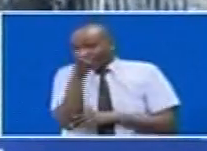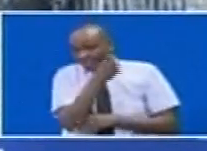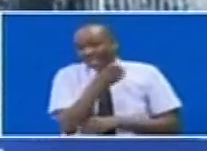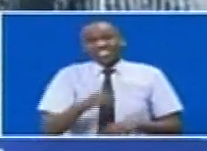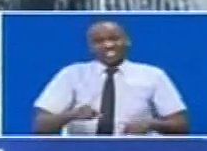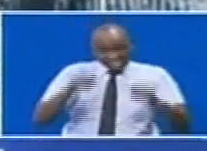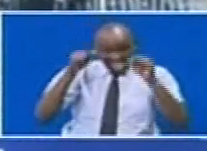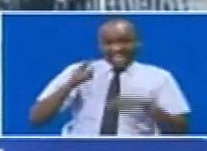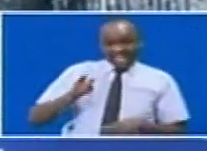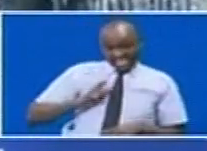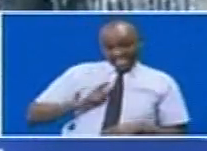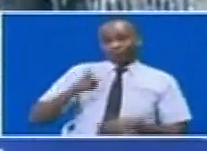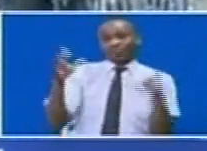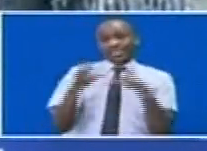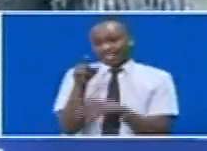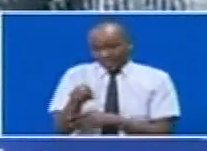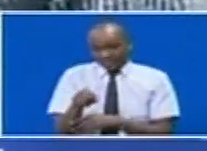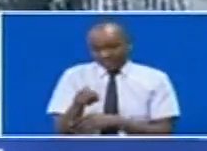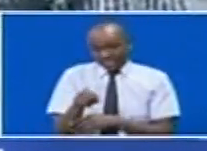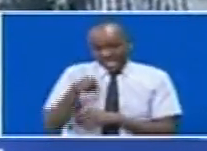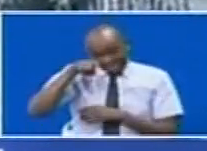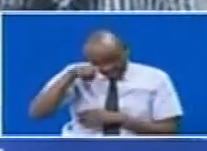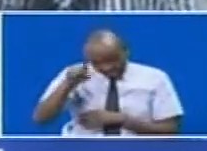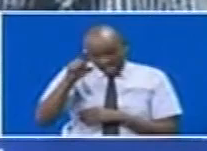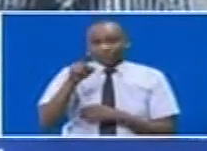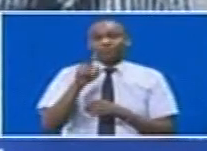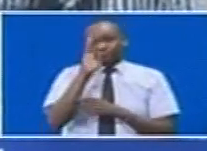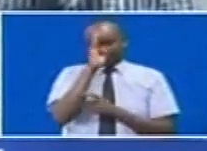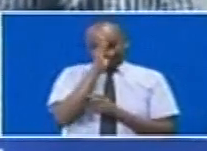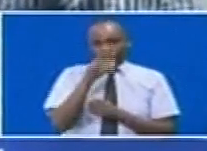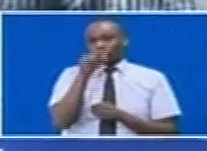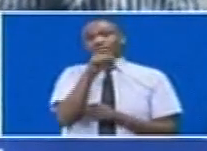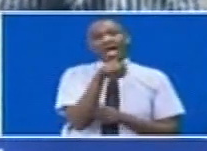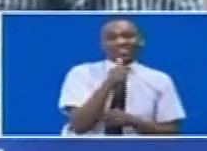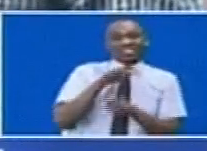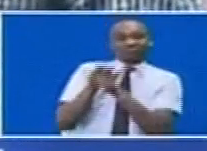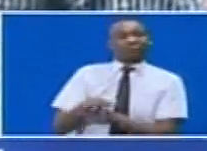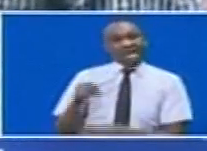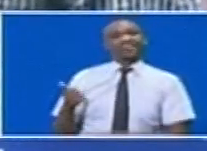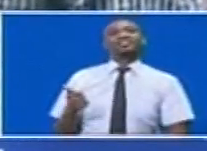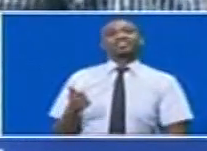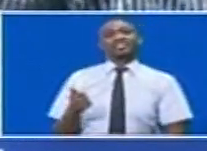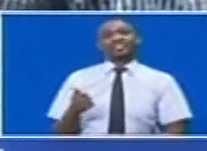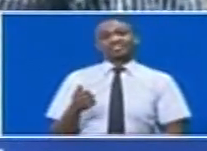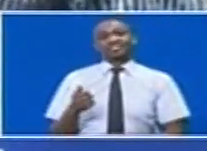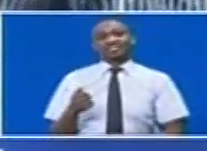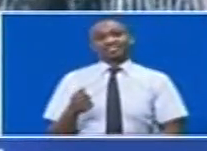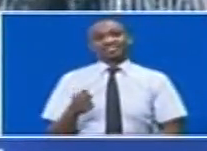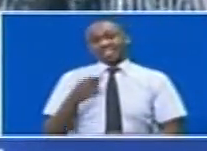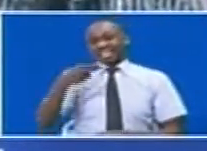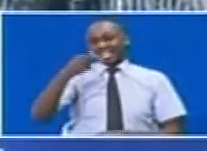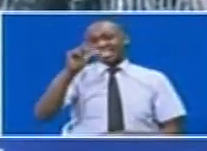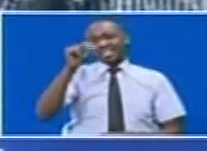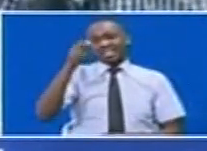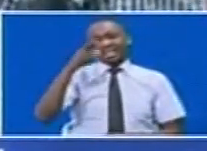chair lady of the party, was partisan in the nomination process. So they are saying it's not yet done deal for Hillary, and